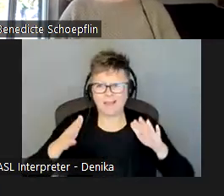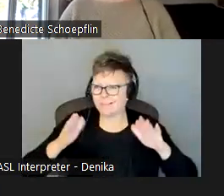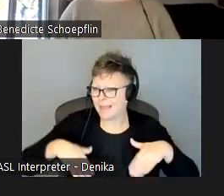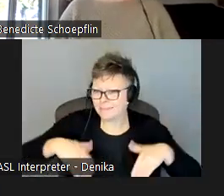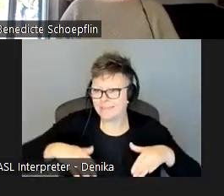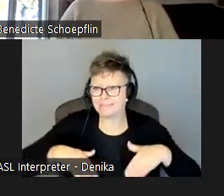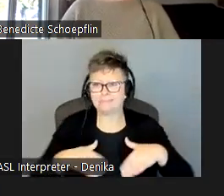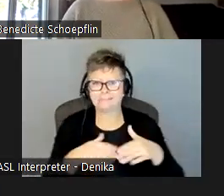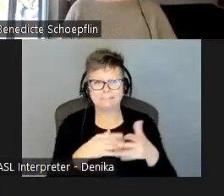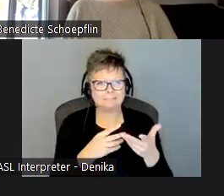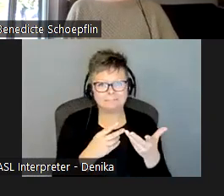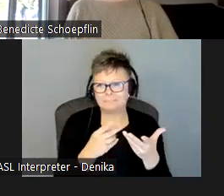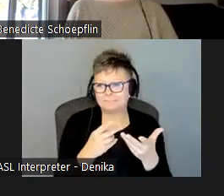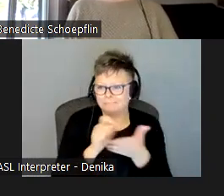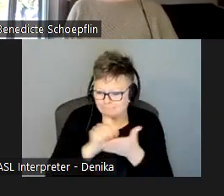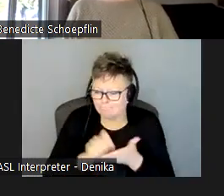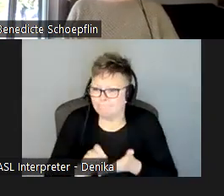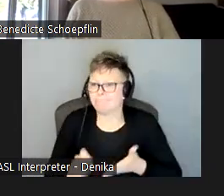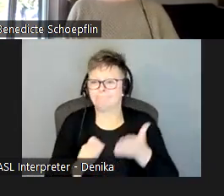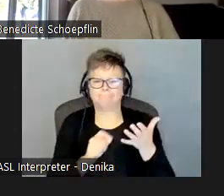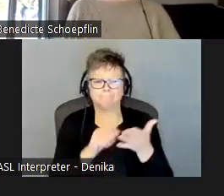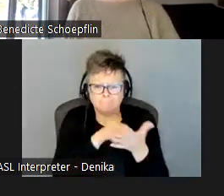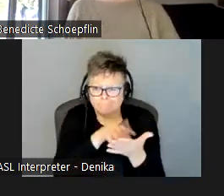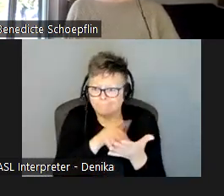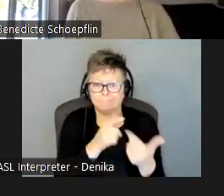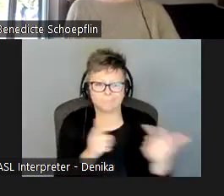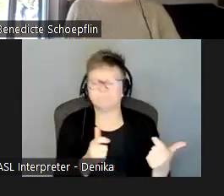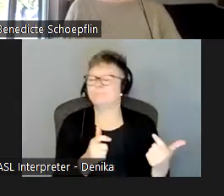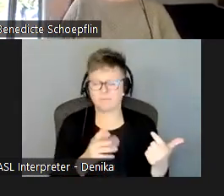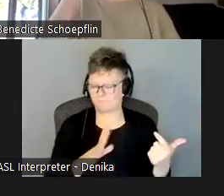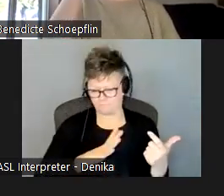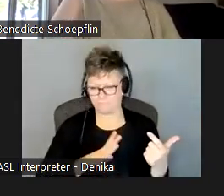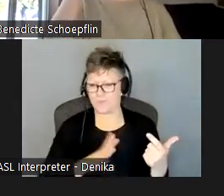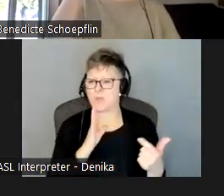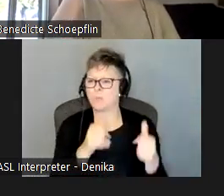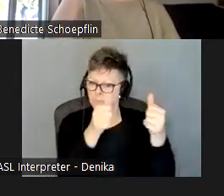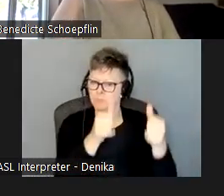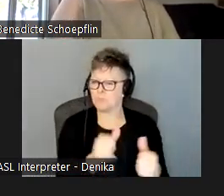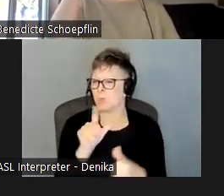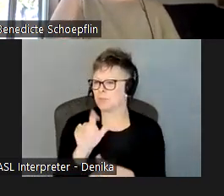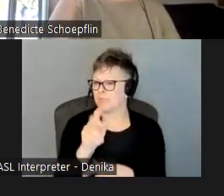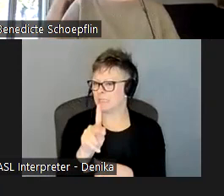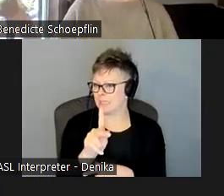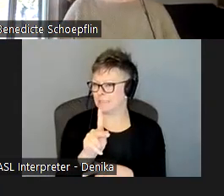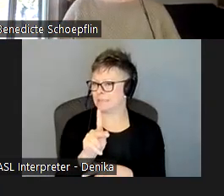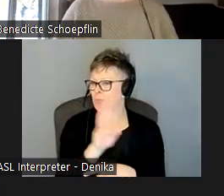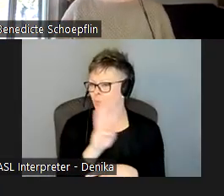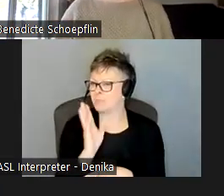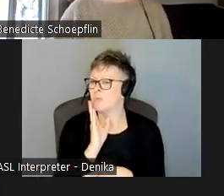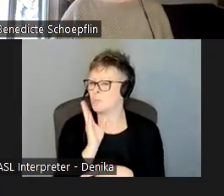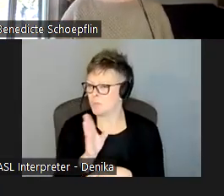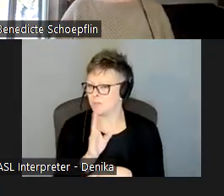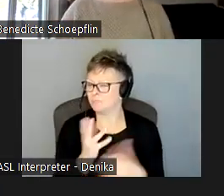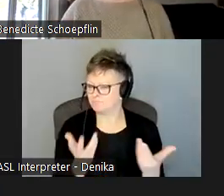highlight or copy everything down, don't worry, we will post all those links onto the websites that you'll receive as a